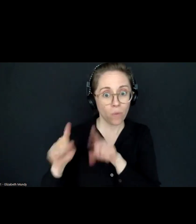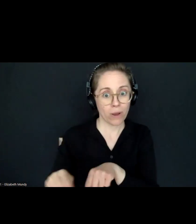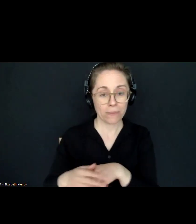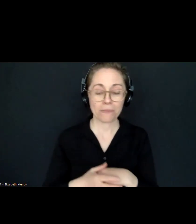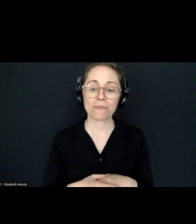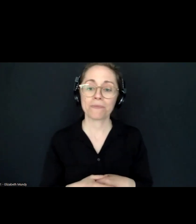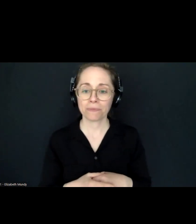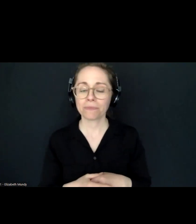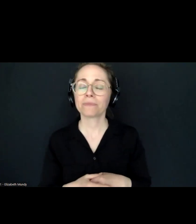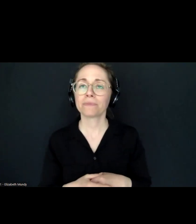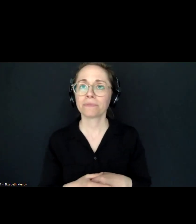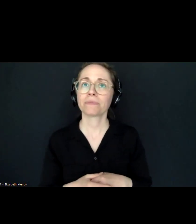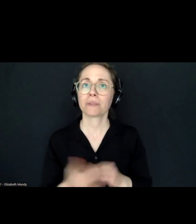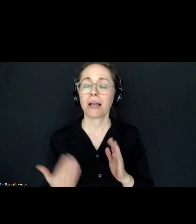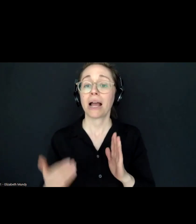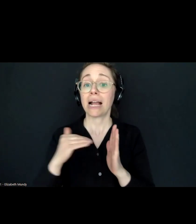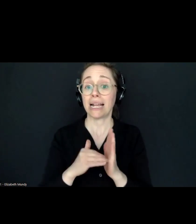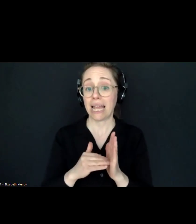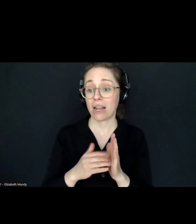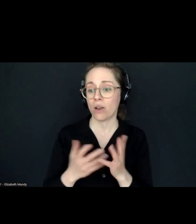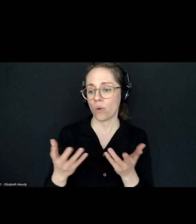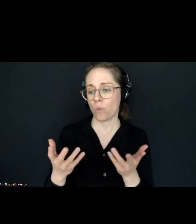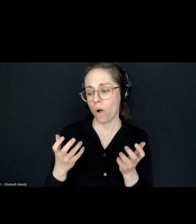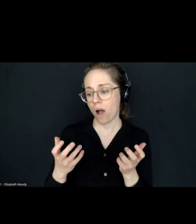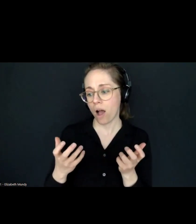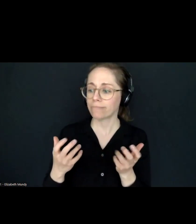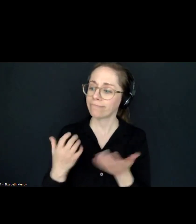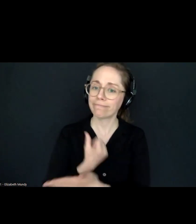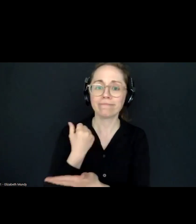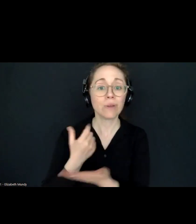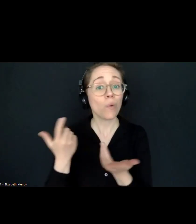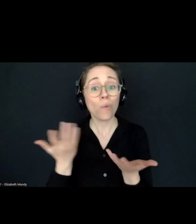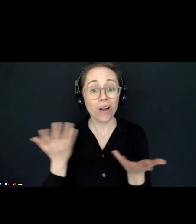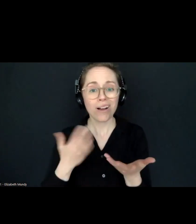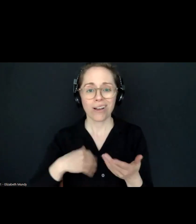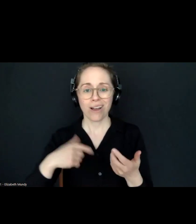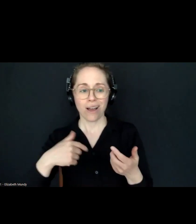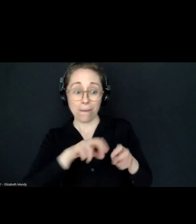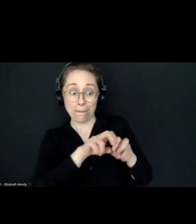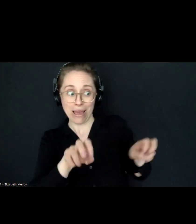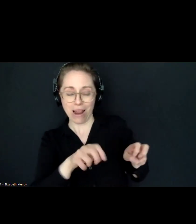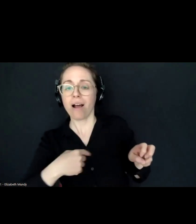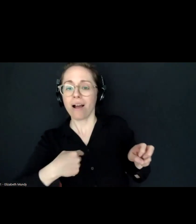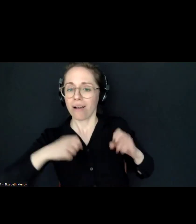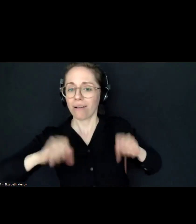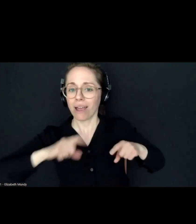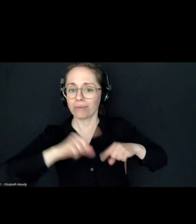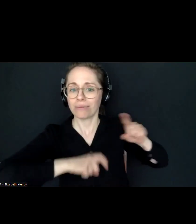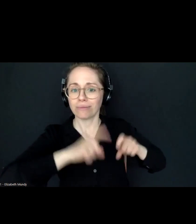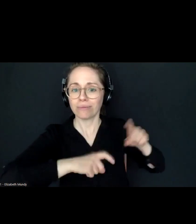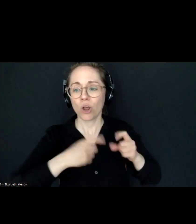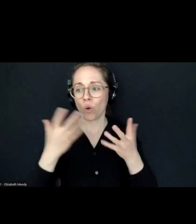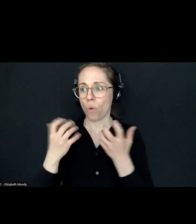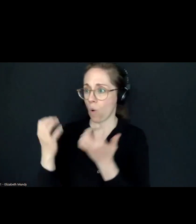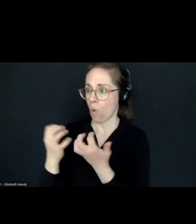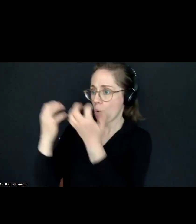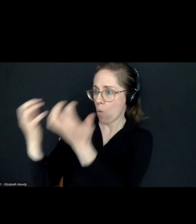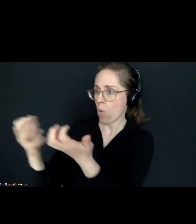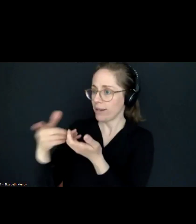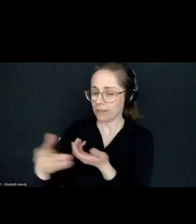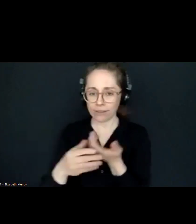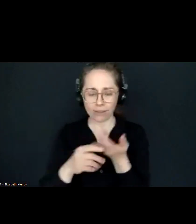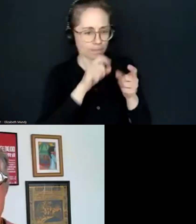opportunity to ask panel questions. So having more opportunity for people in the audience to give